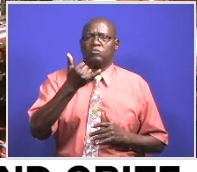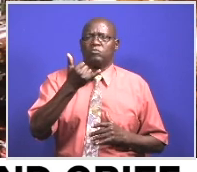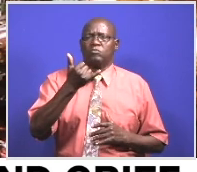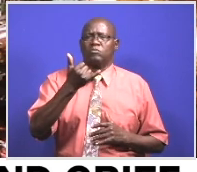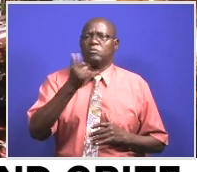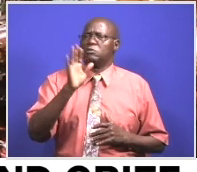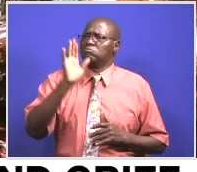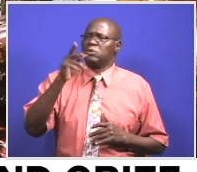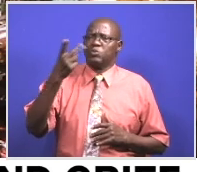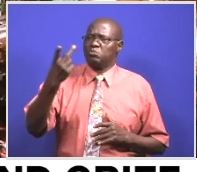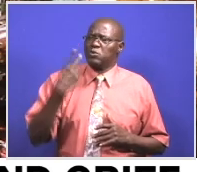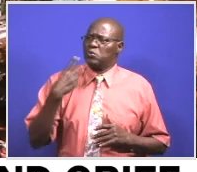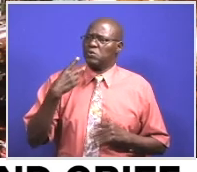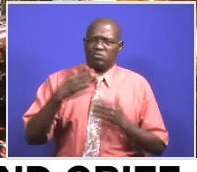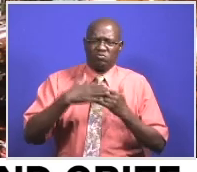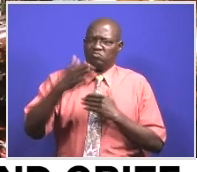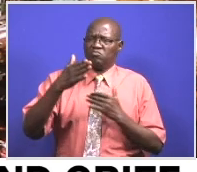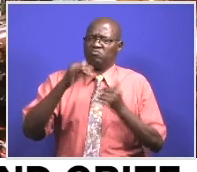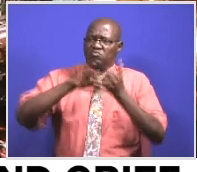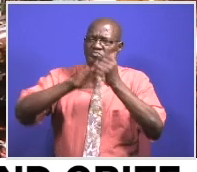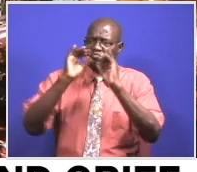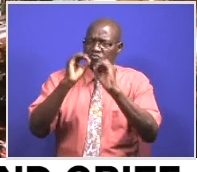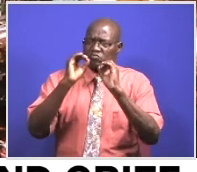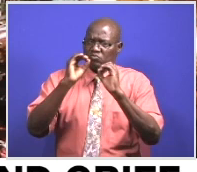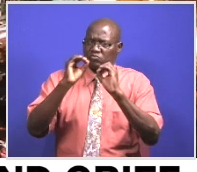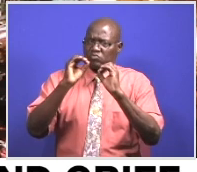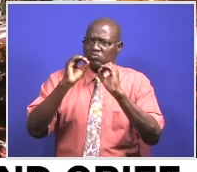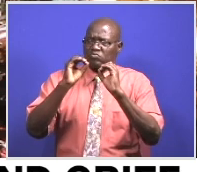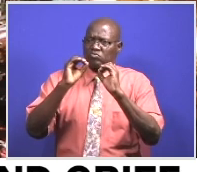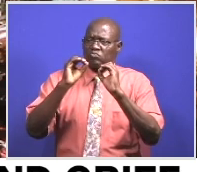Things cannot work out between us. Let's quit.